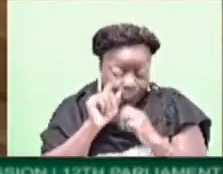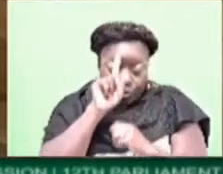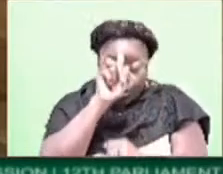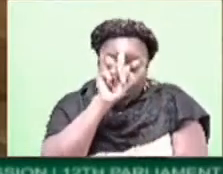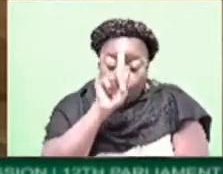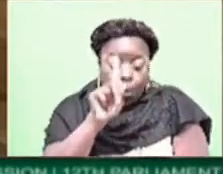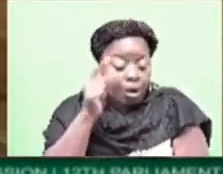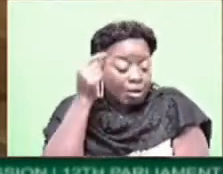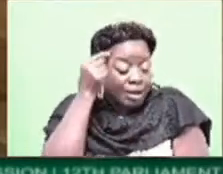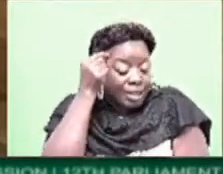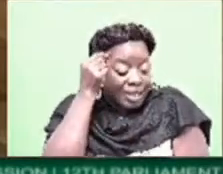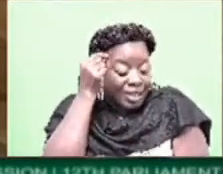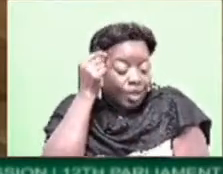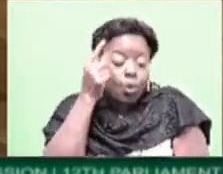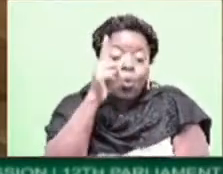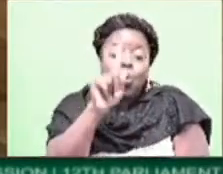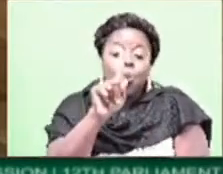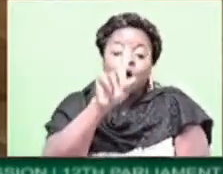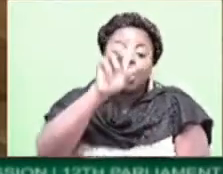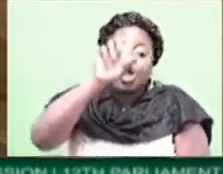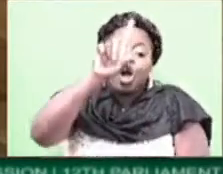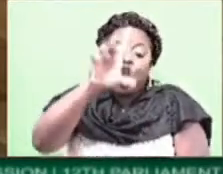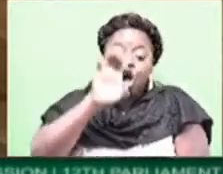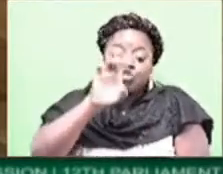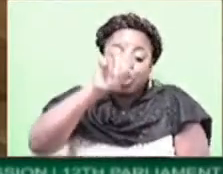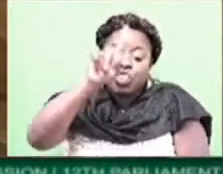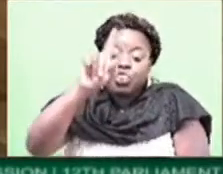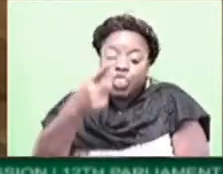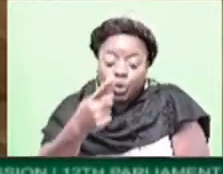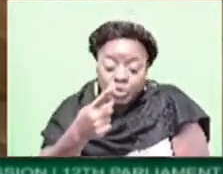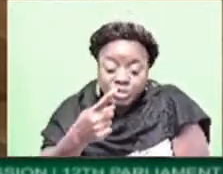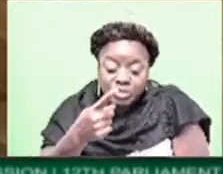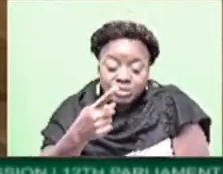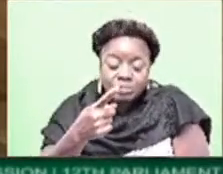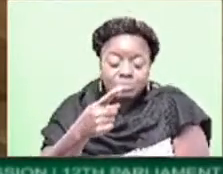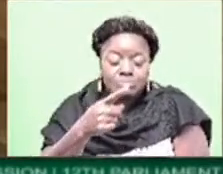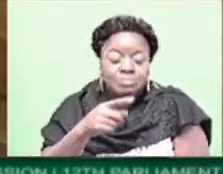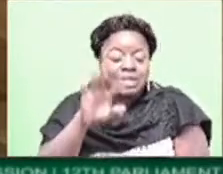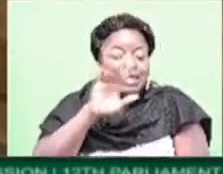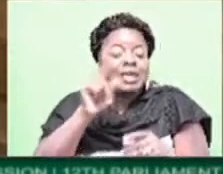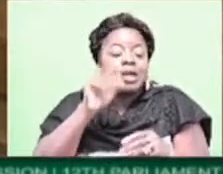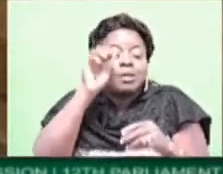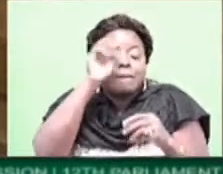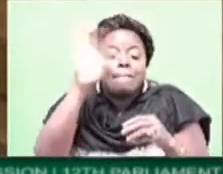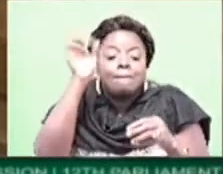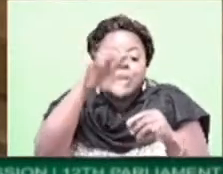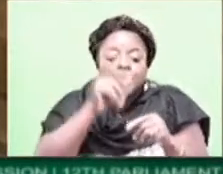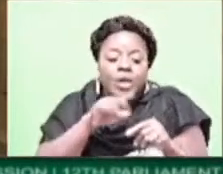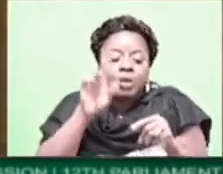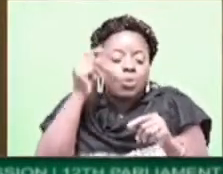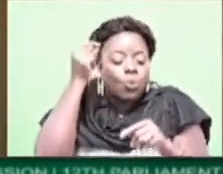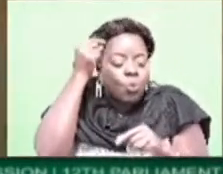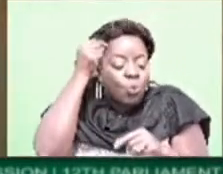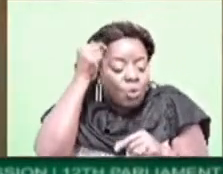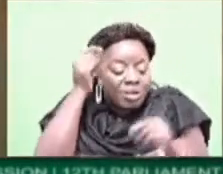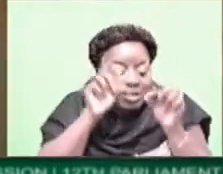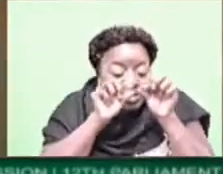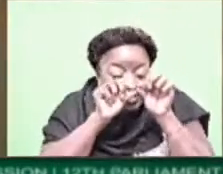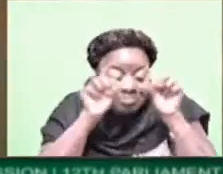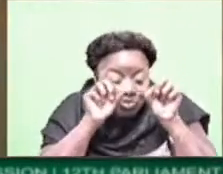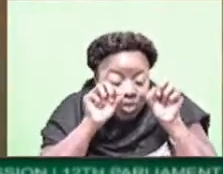100,000 pieces or viral entities can fit on a human hair, on the diameter of a human